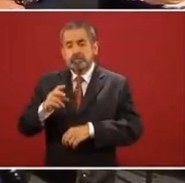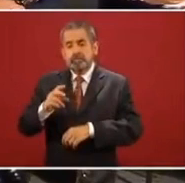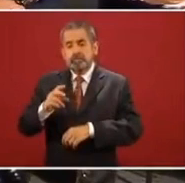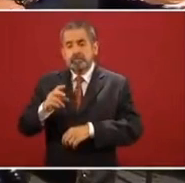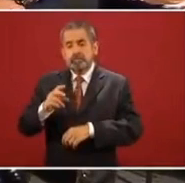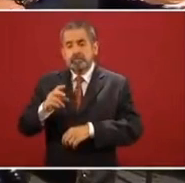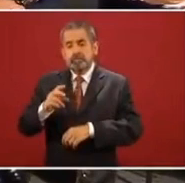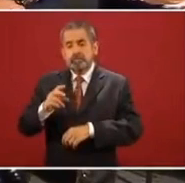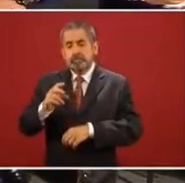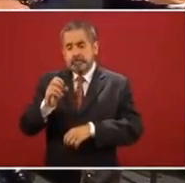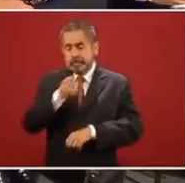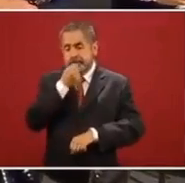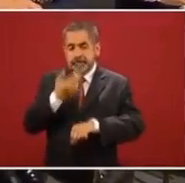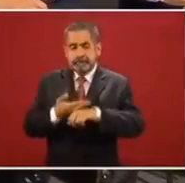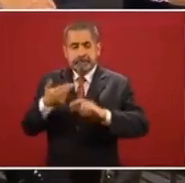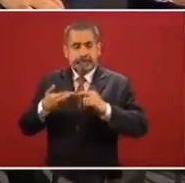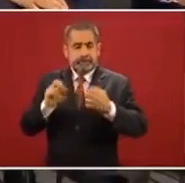vista.